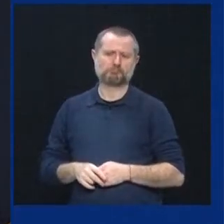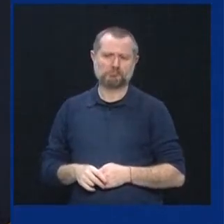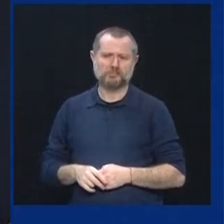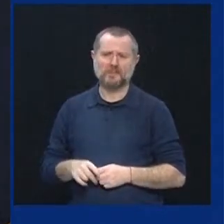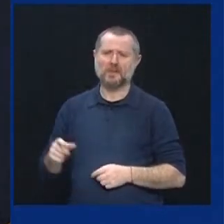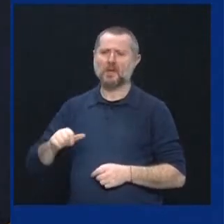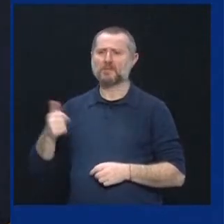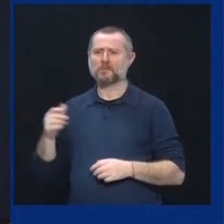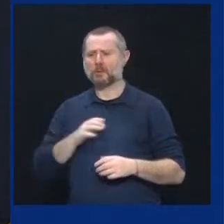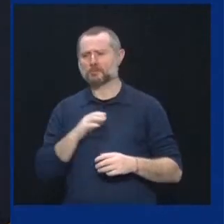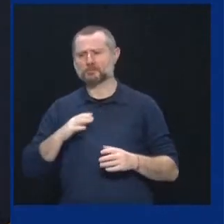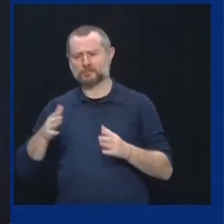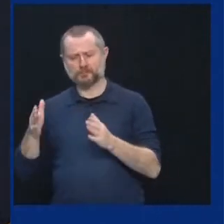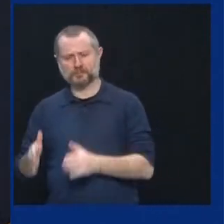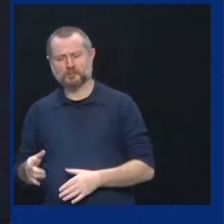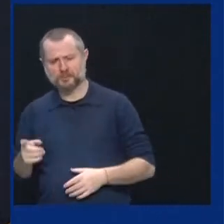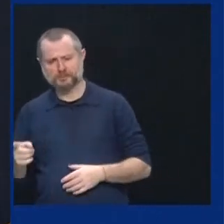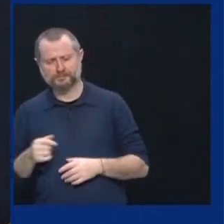congressperson,